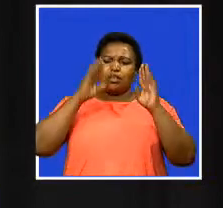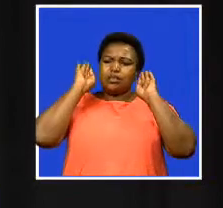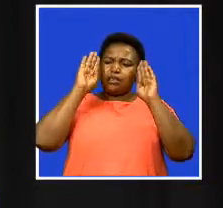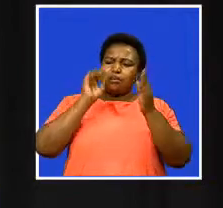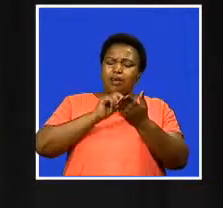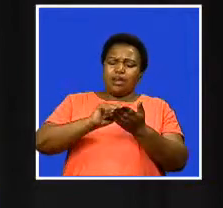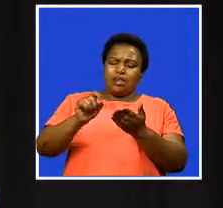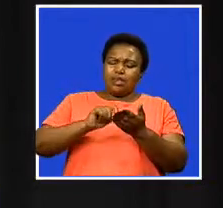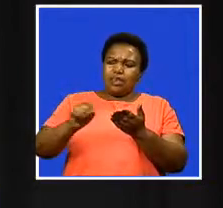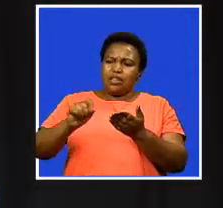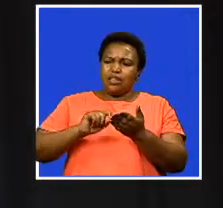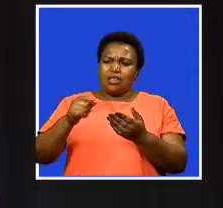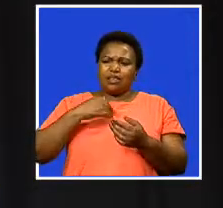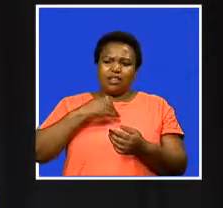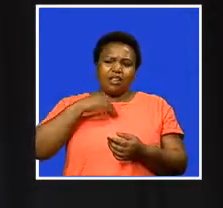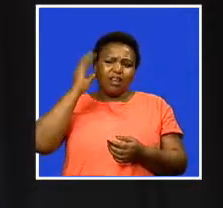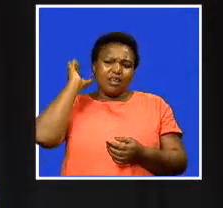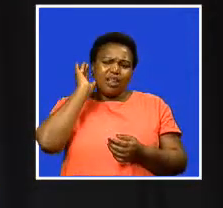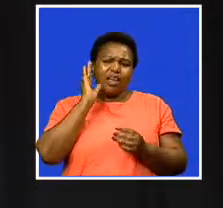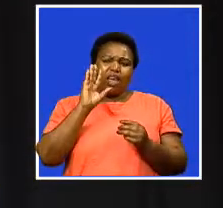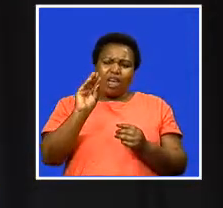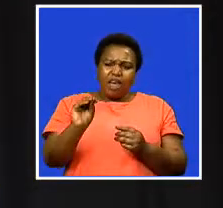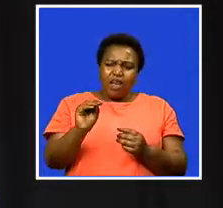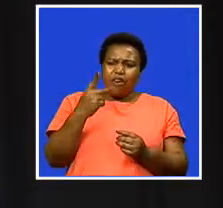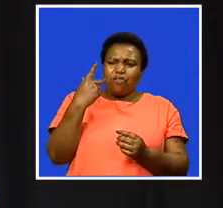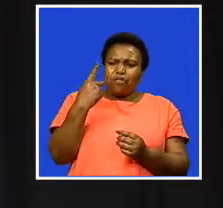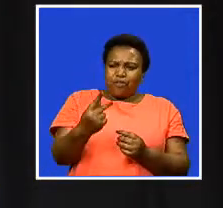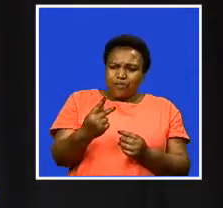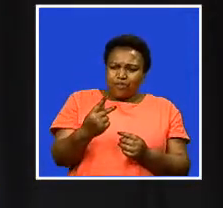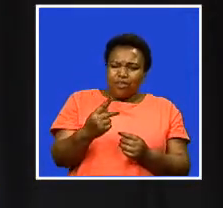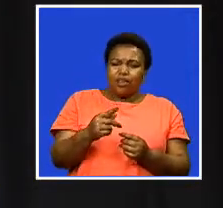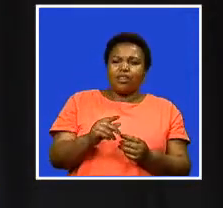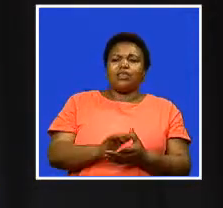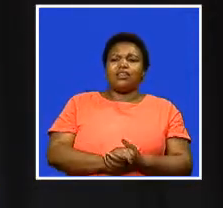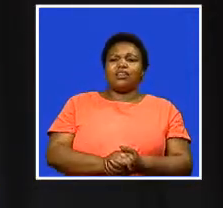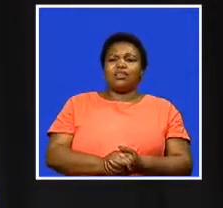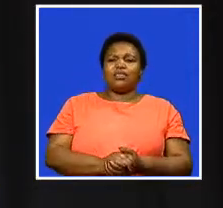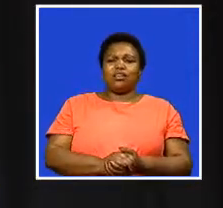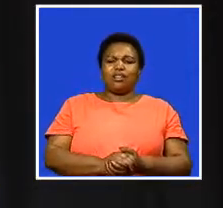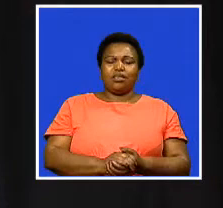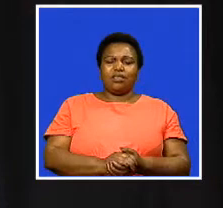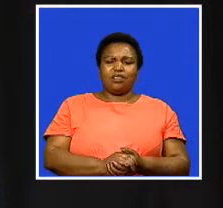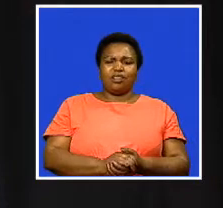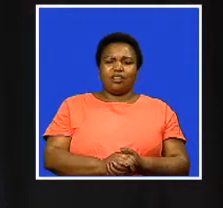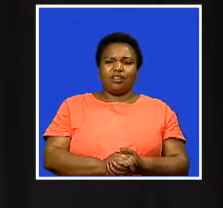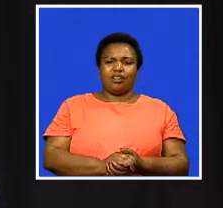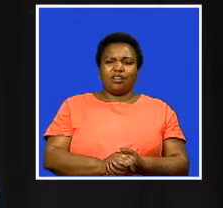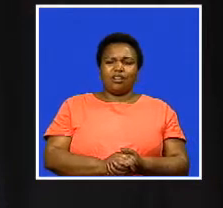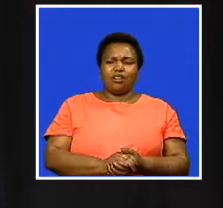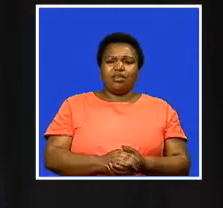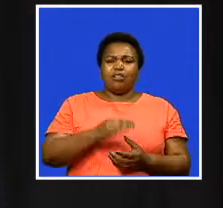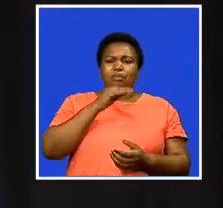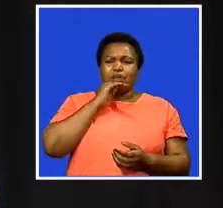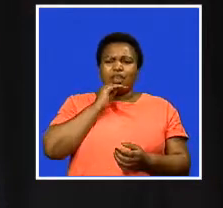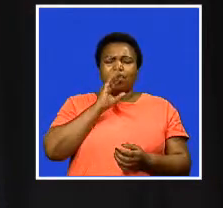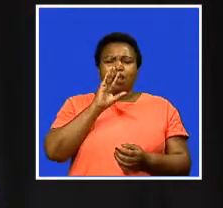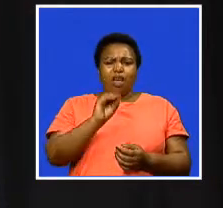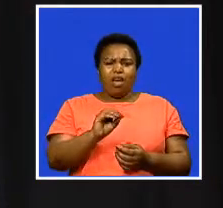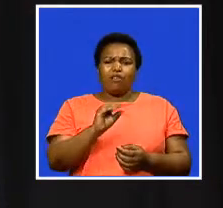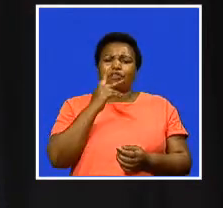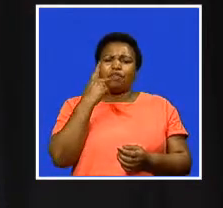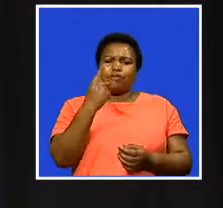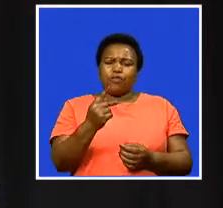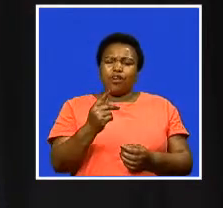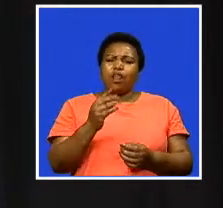tingibhalela athi hawu sive kusukune vaccine lenjena kune vaccine lenjena your excellency kunema vaccine trials la over